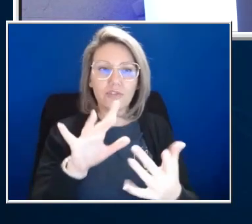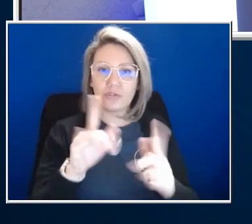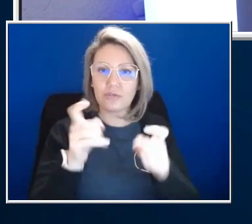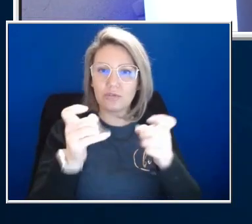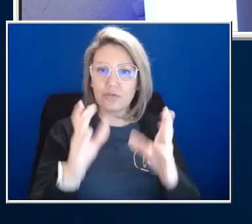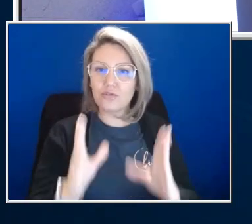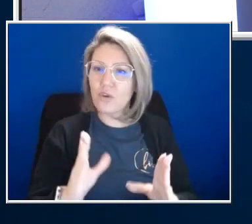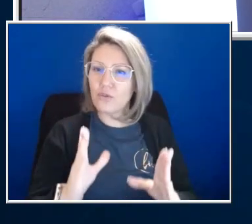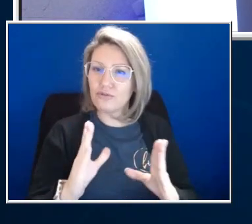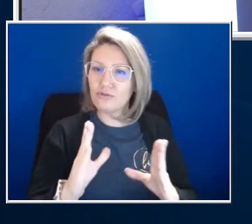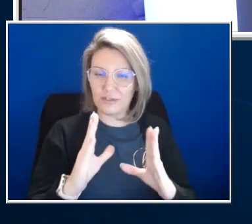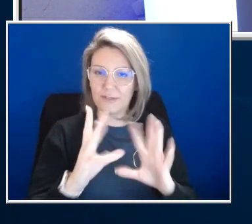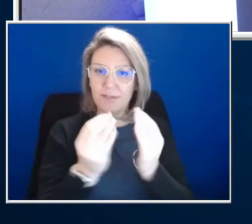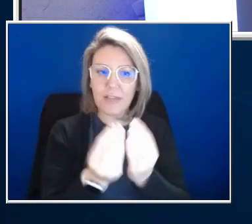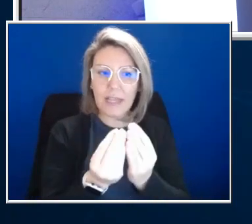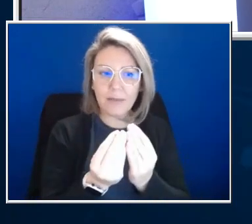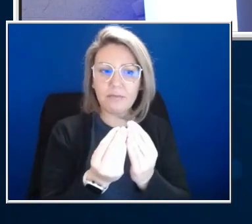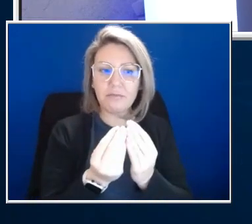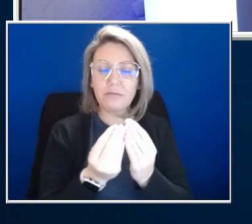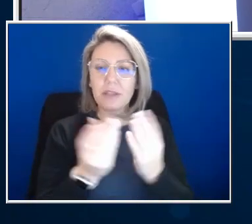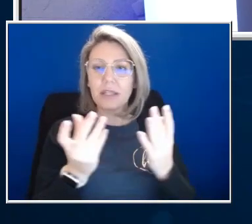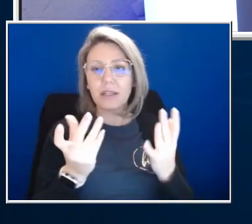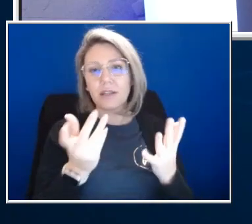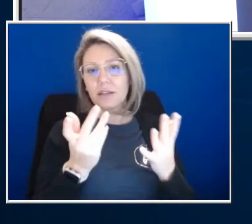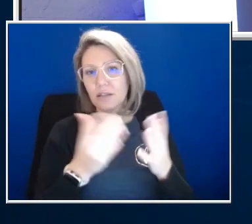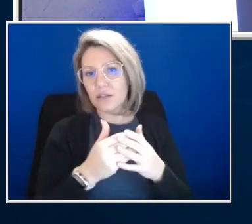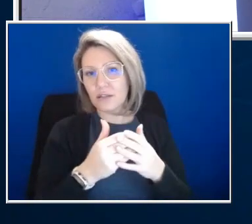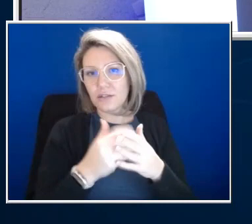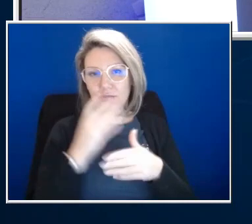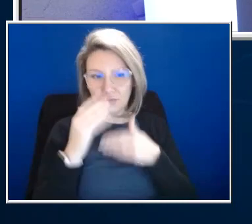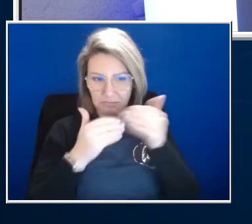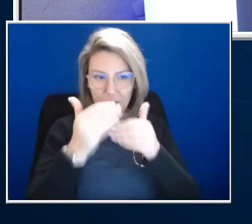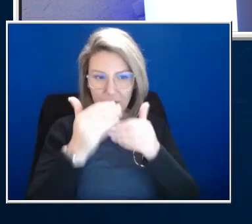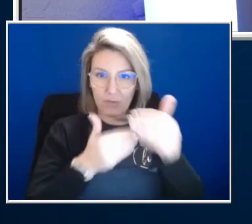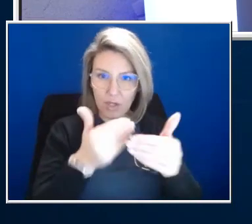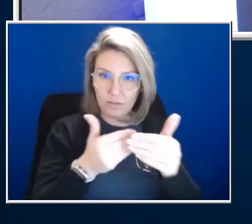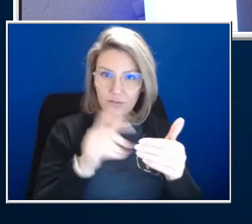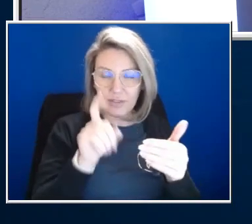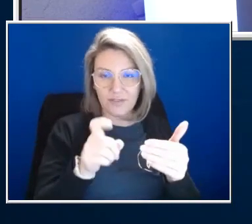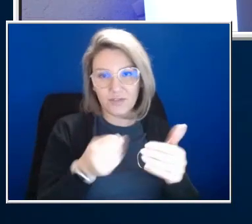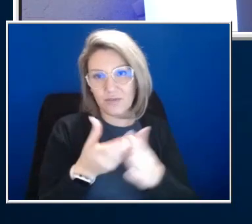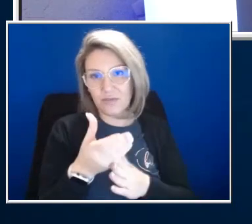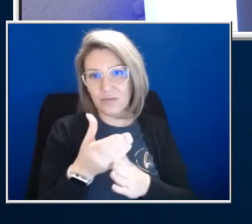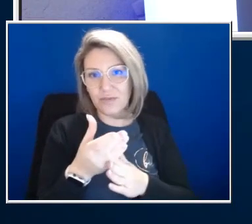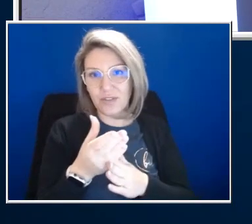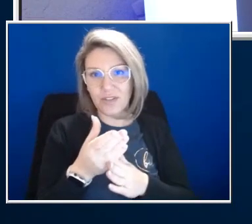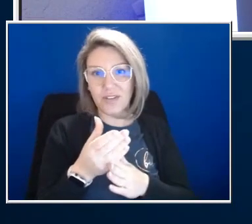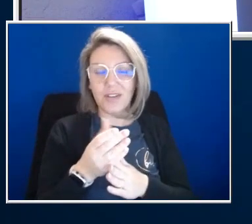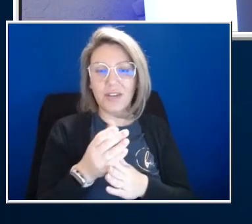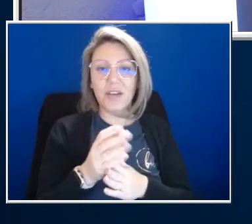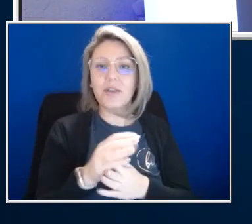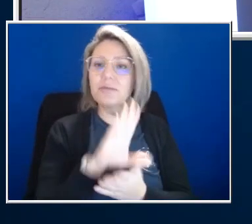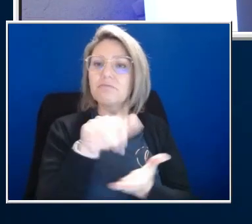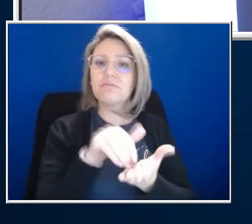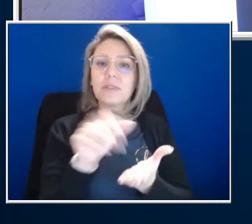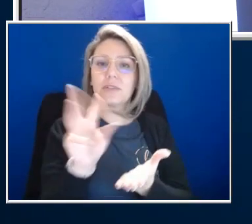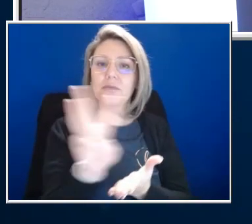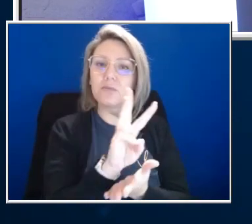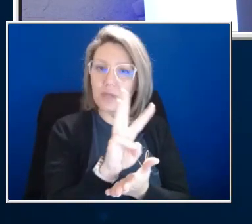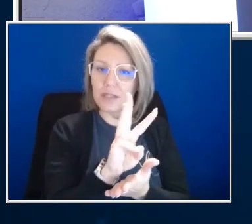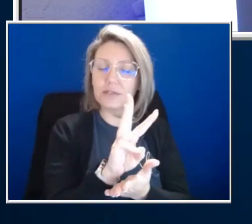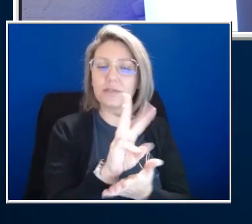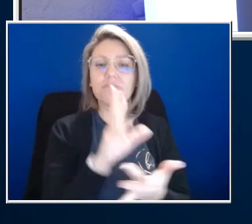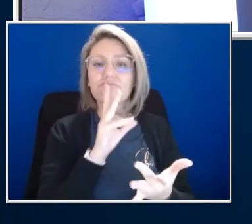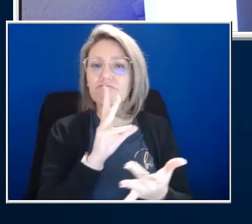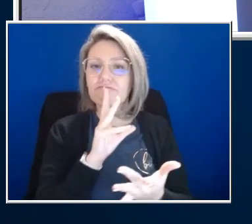family, your donor's family. There's a process that you have to go through Midwest Transplant Network by contacting the organ donor's family. But